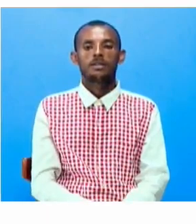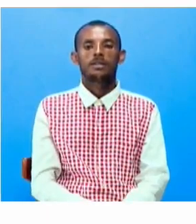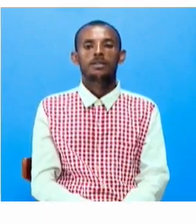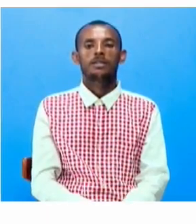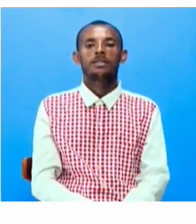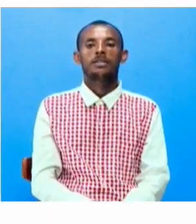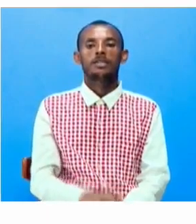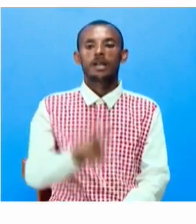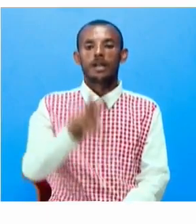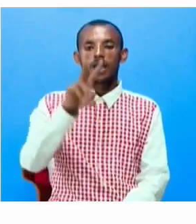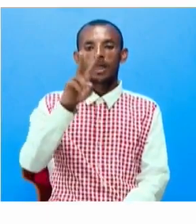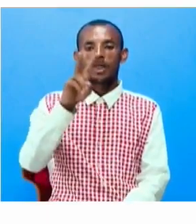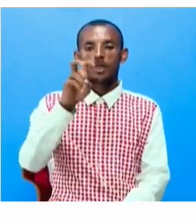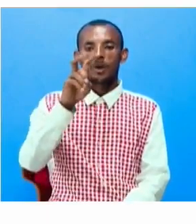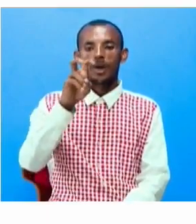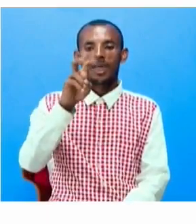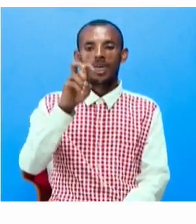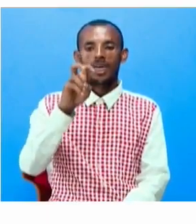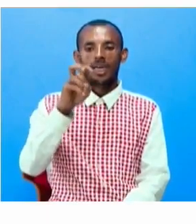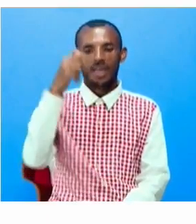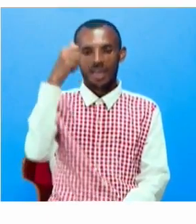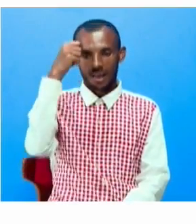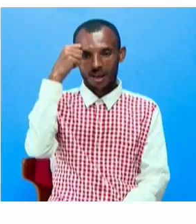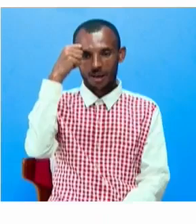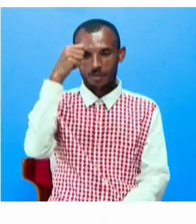20 boys